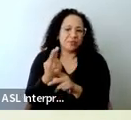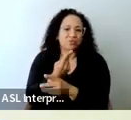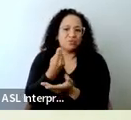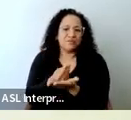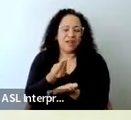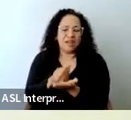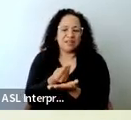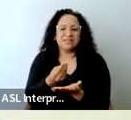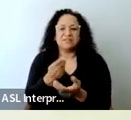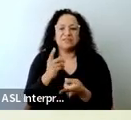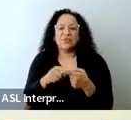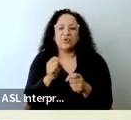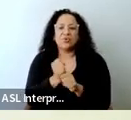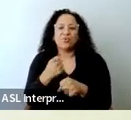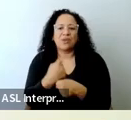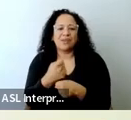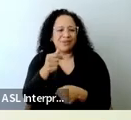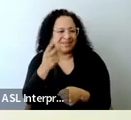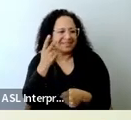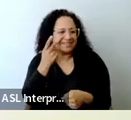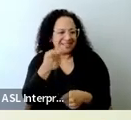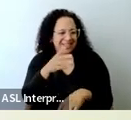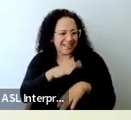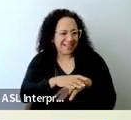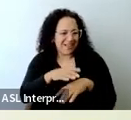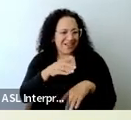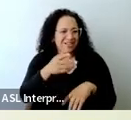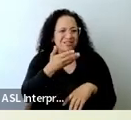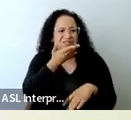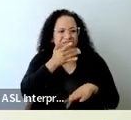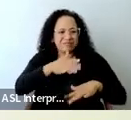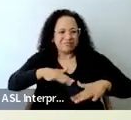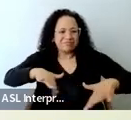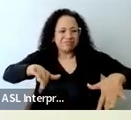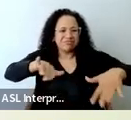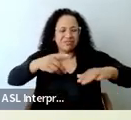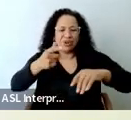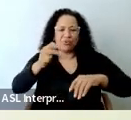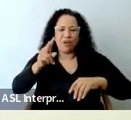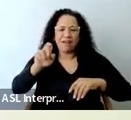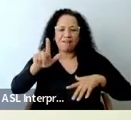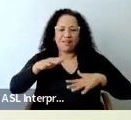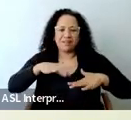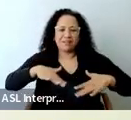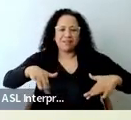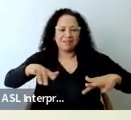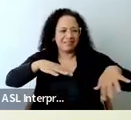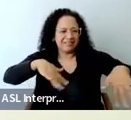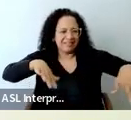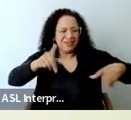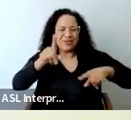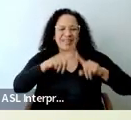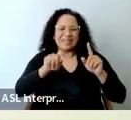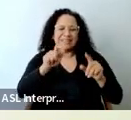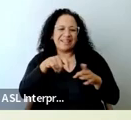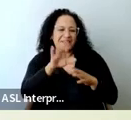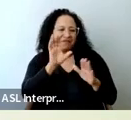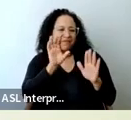funds to create, you can see he's on a gravel path. You can't tell in this